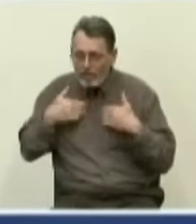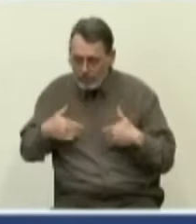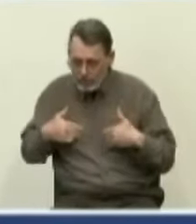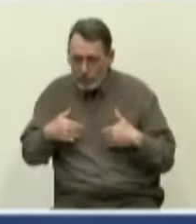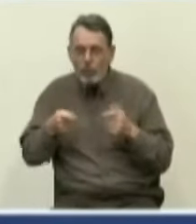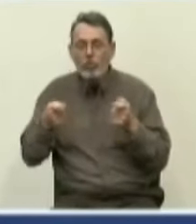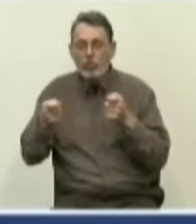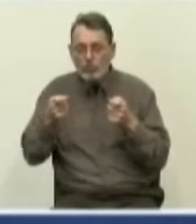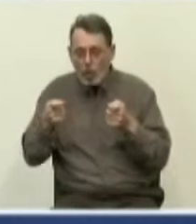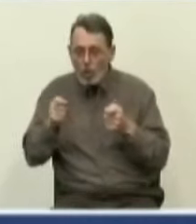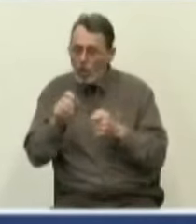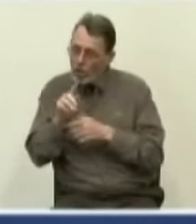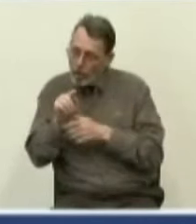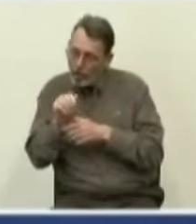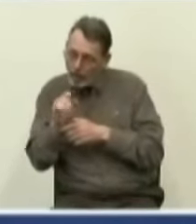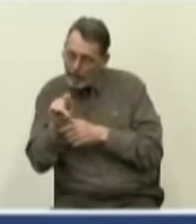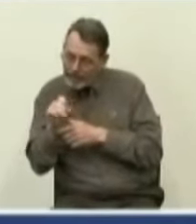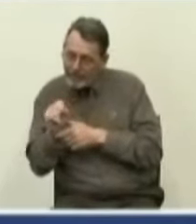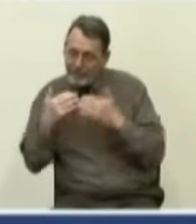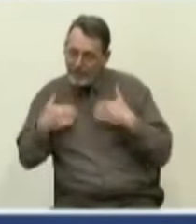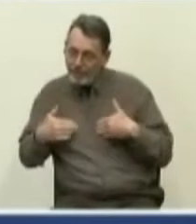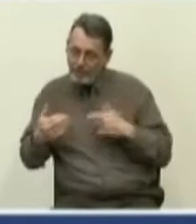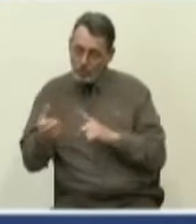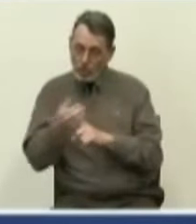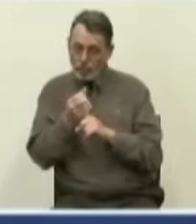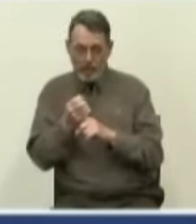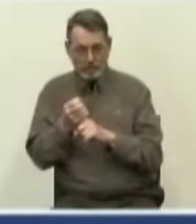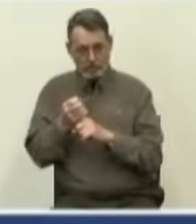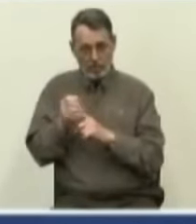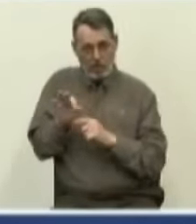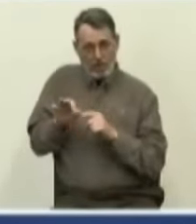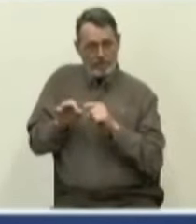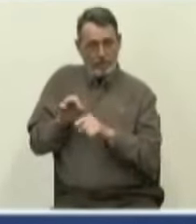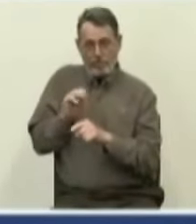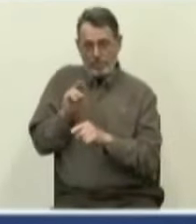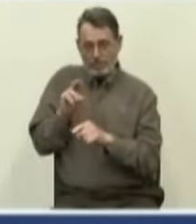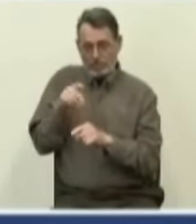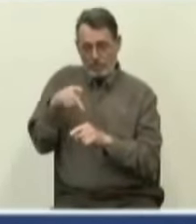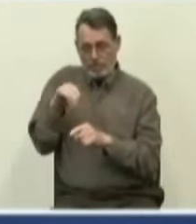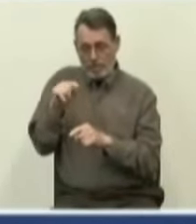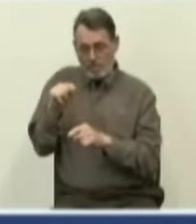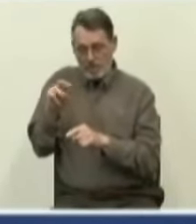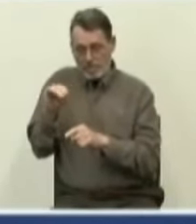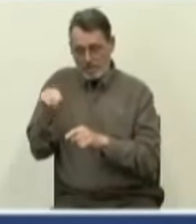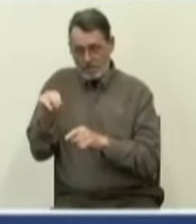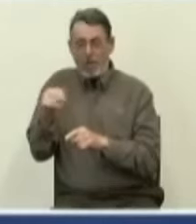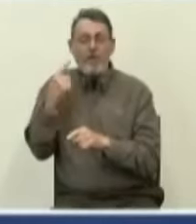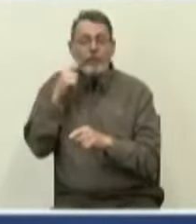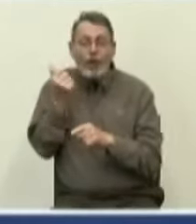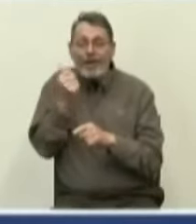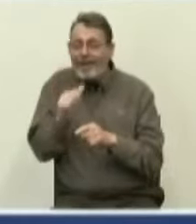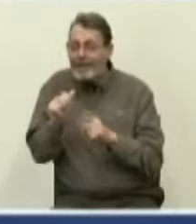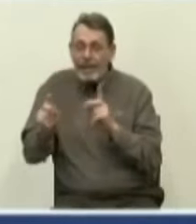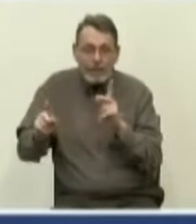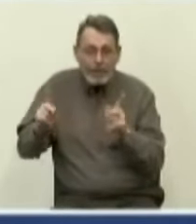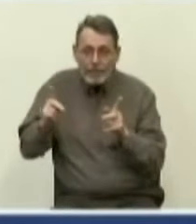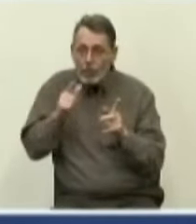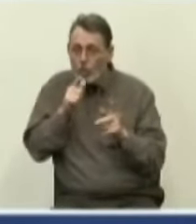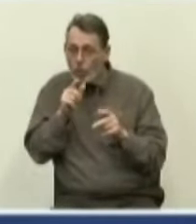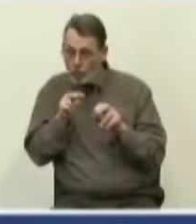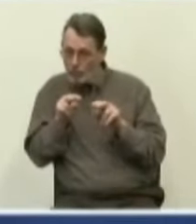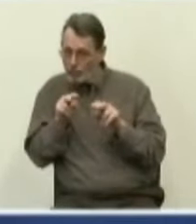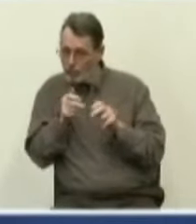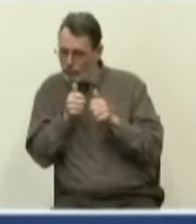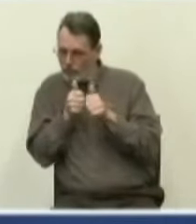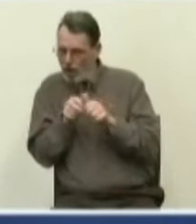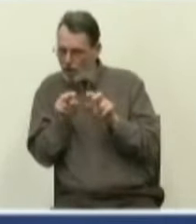control tactics and the physical arrest of Mr. Pittman. For any persons that are following this